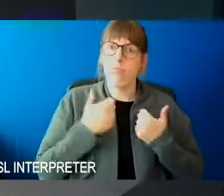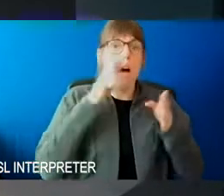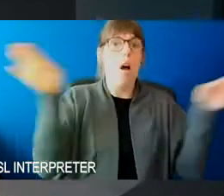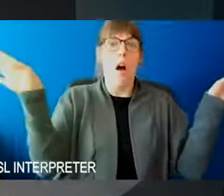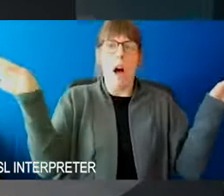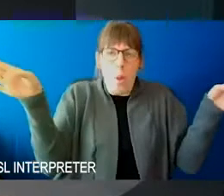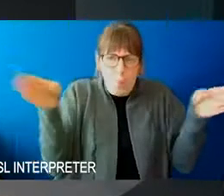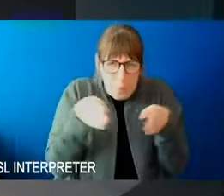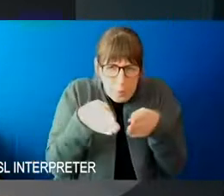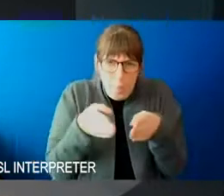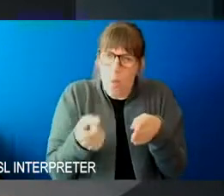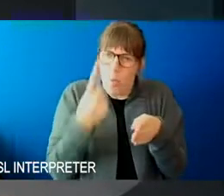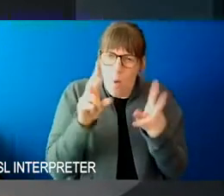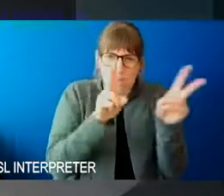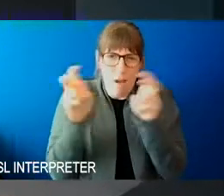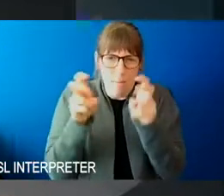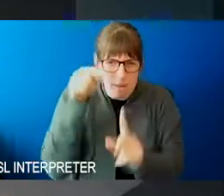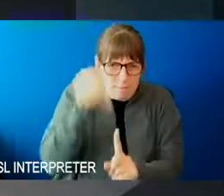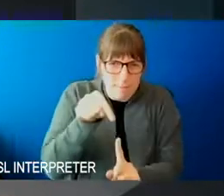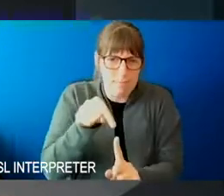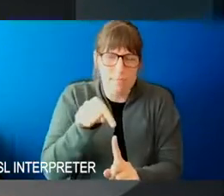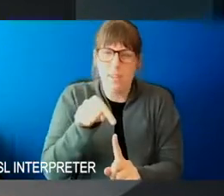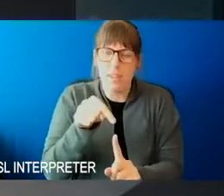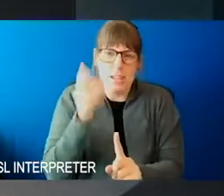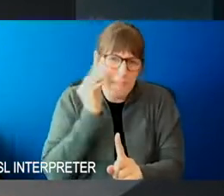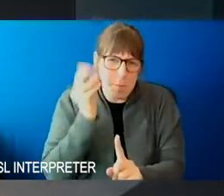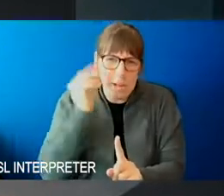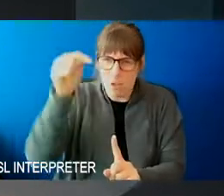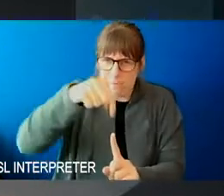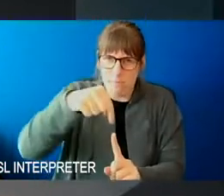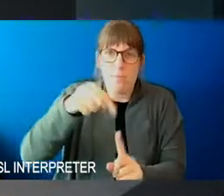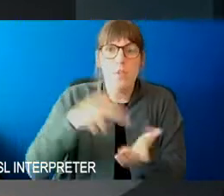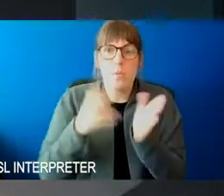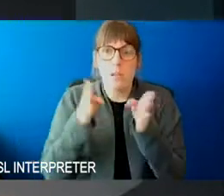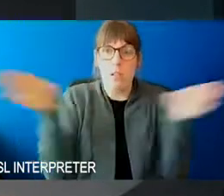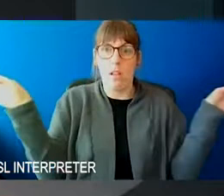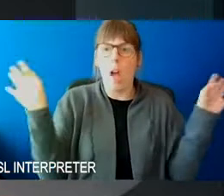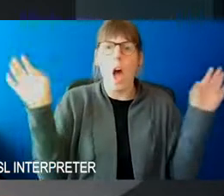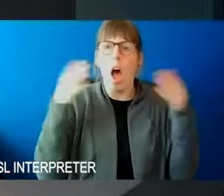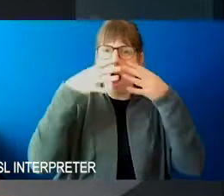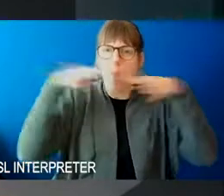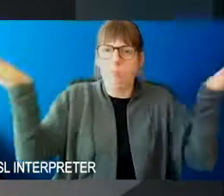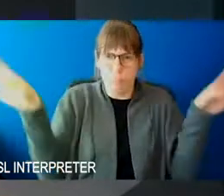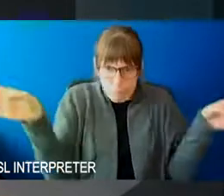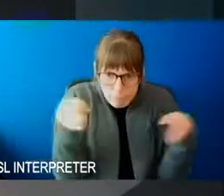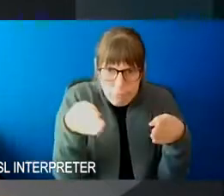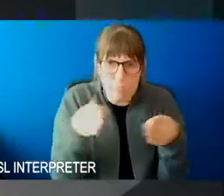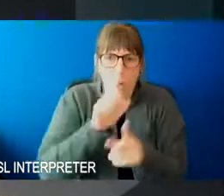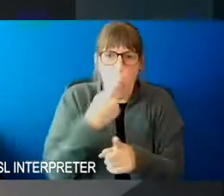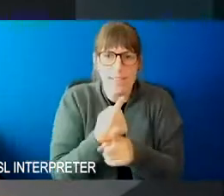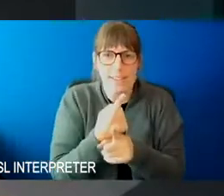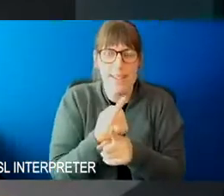Meaning we can get so narrow in our thinking about media and information that we